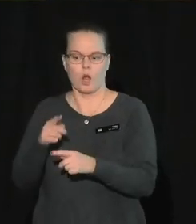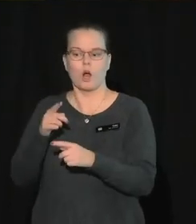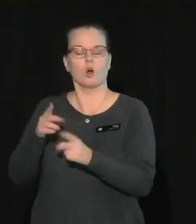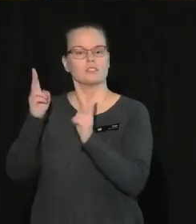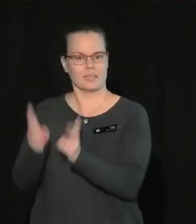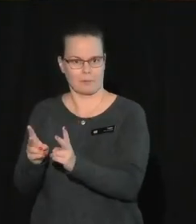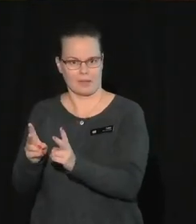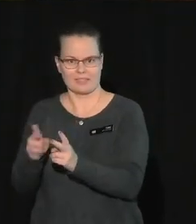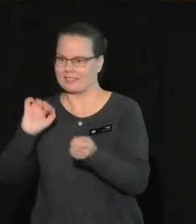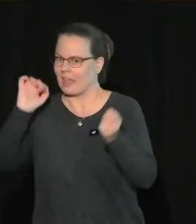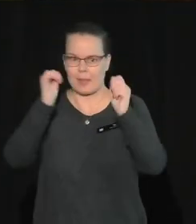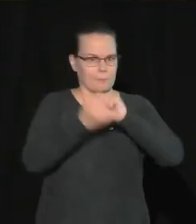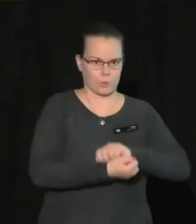changed.